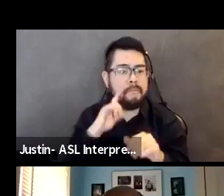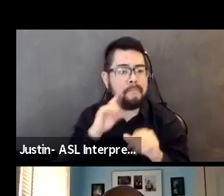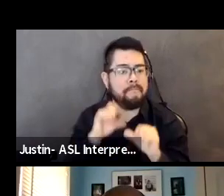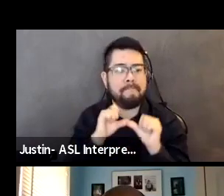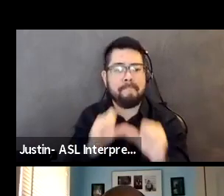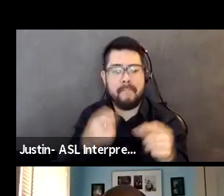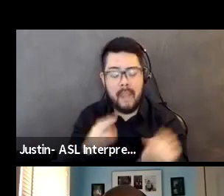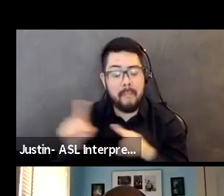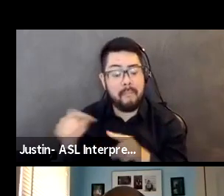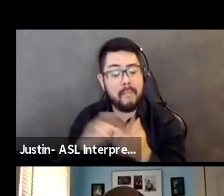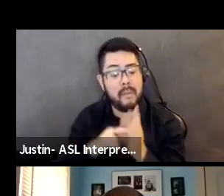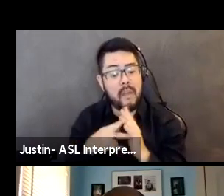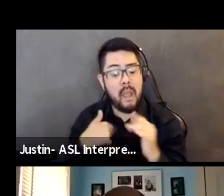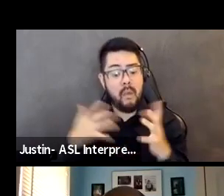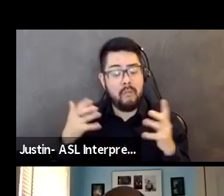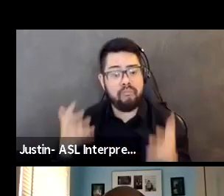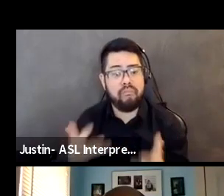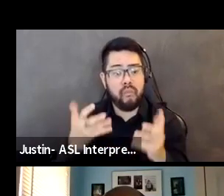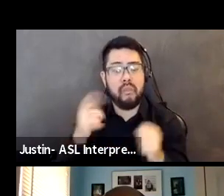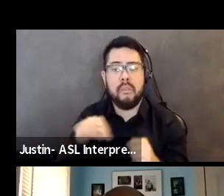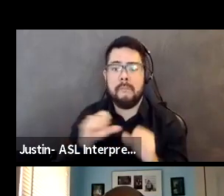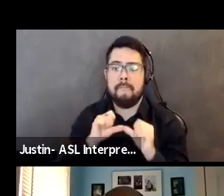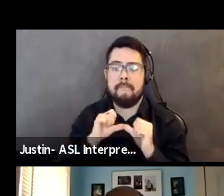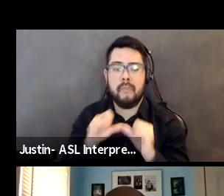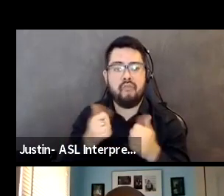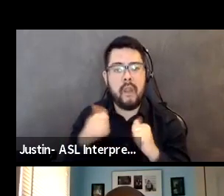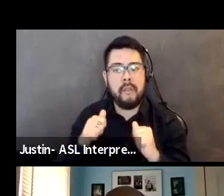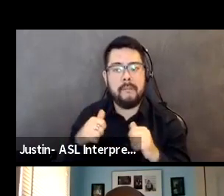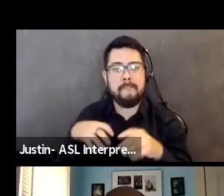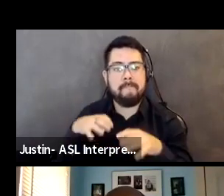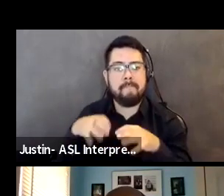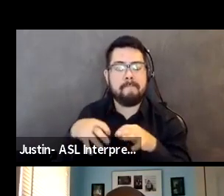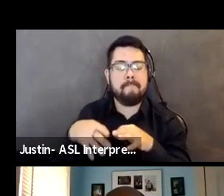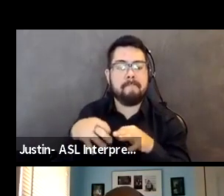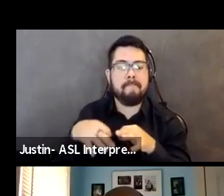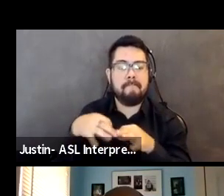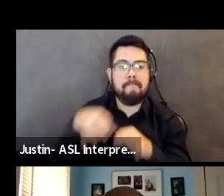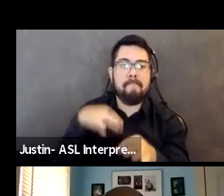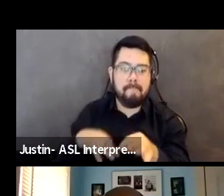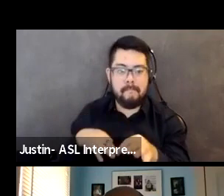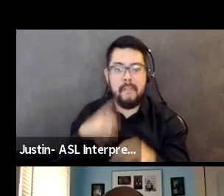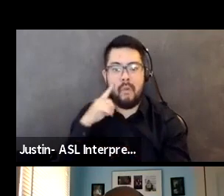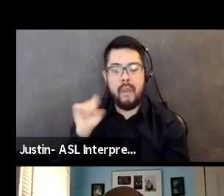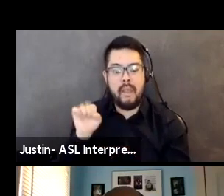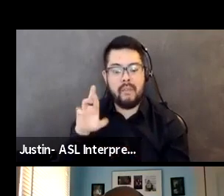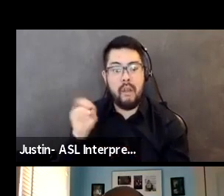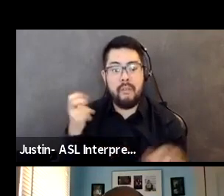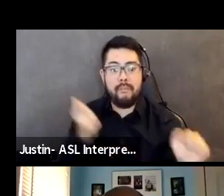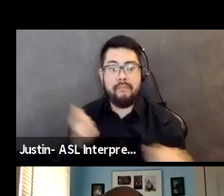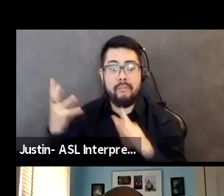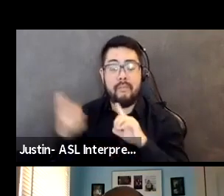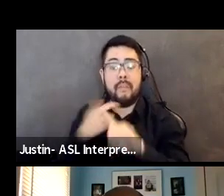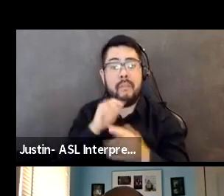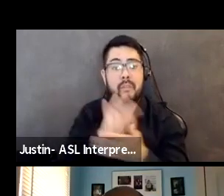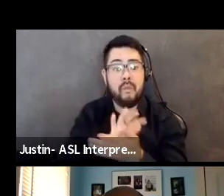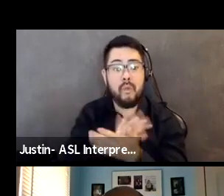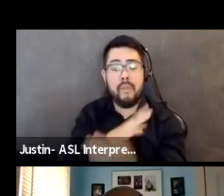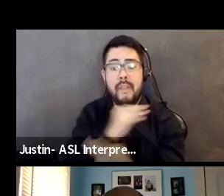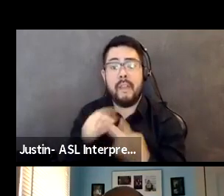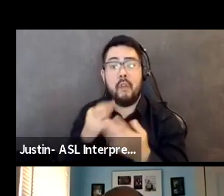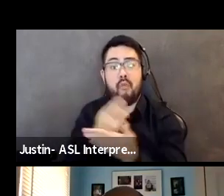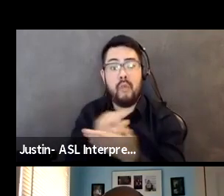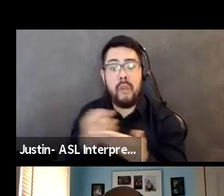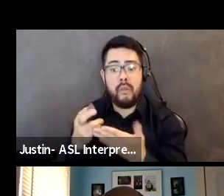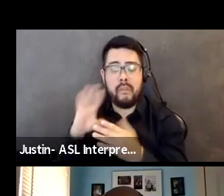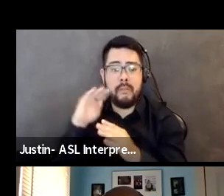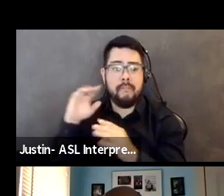encourage you to accelerate the process of getting sros out of schools and devote resources to